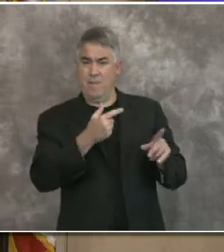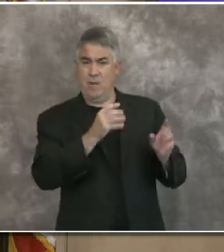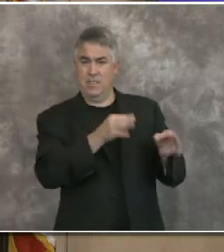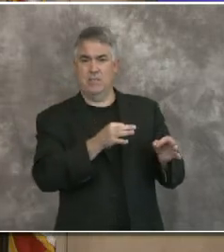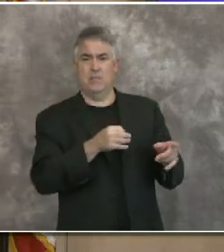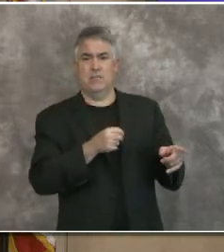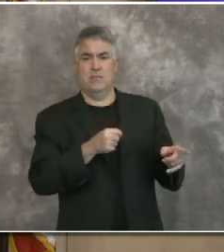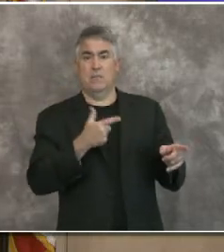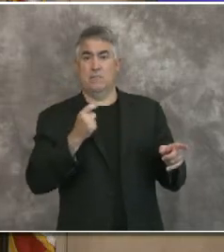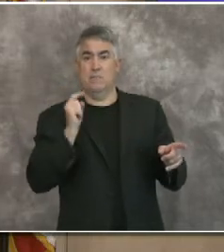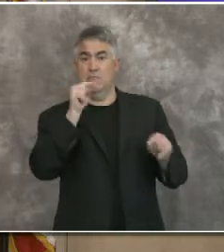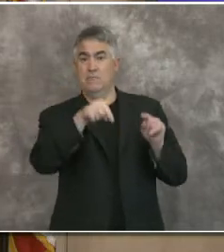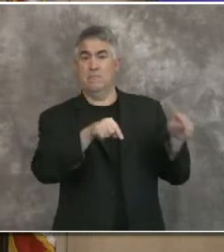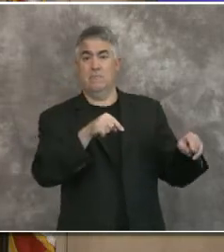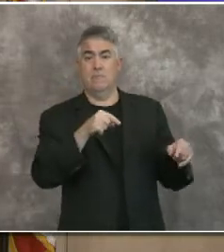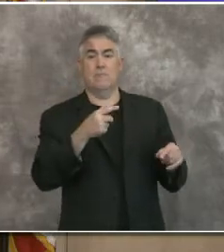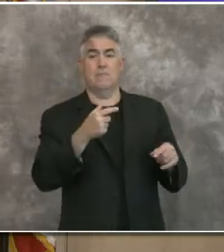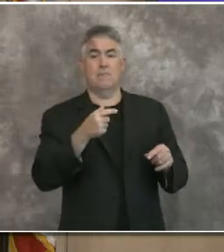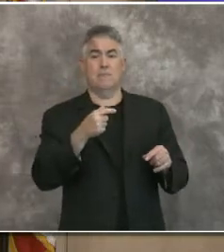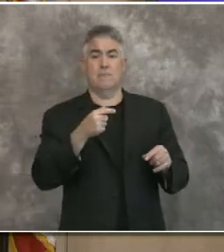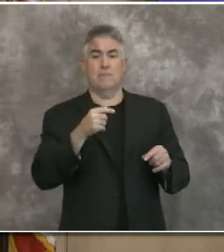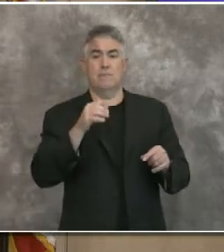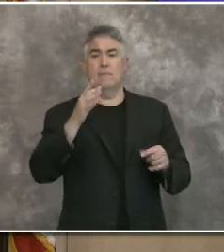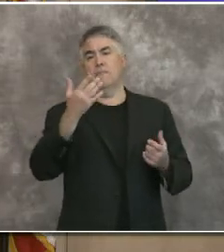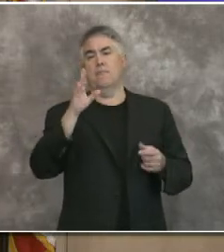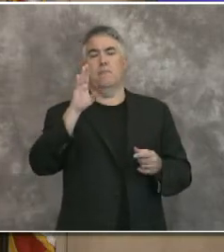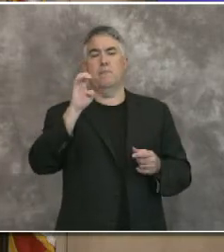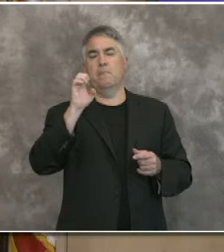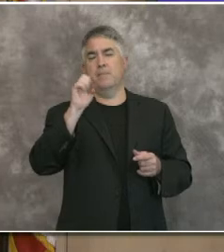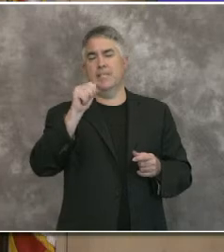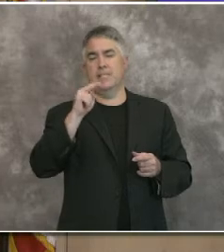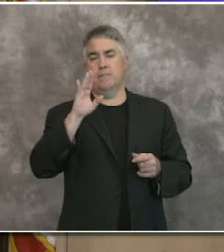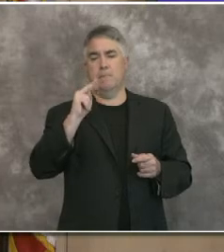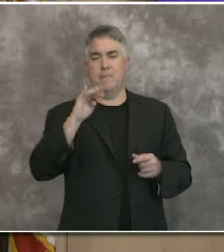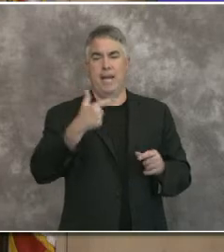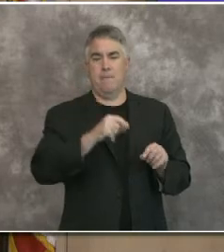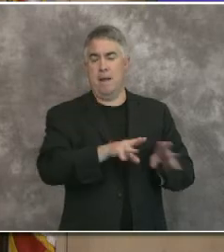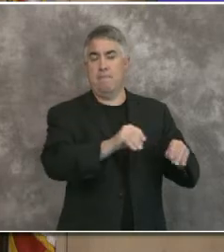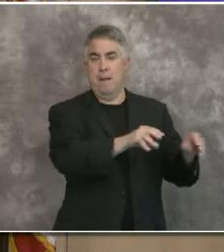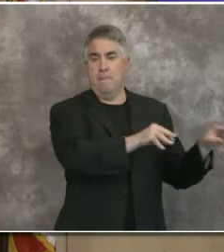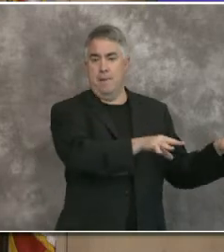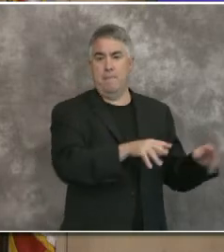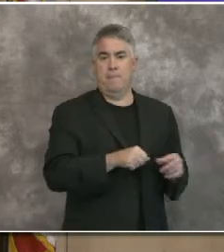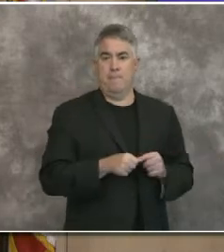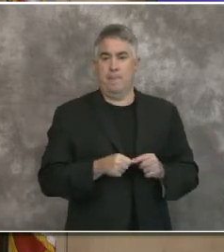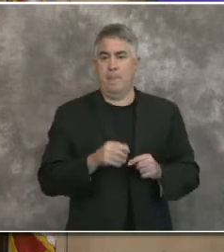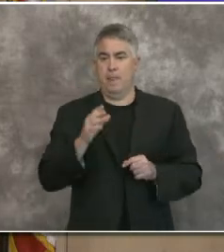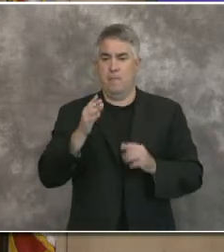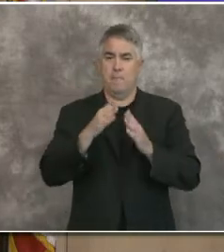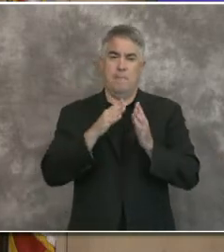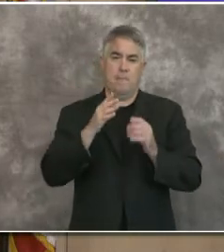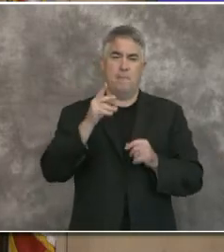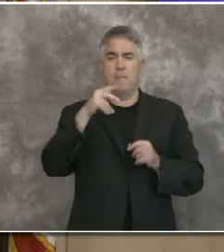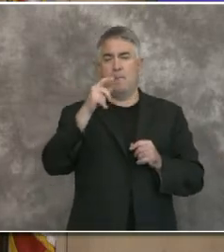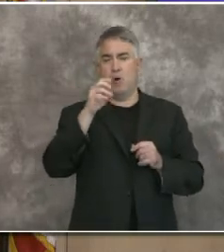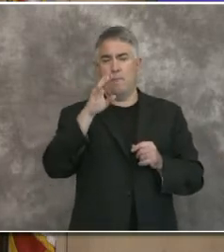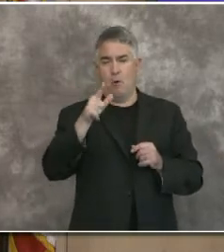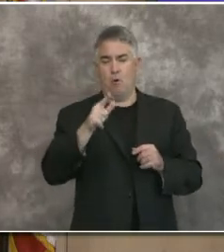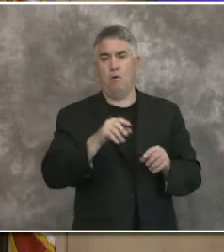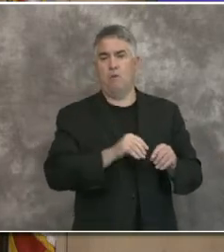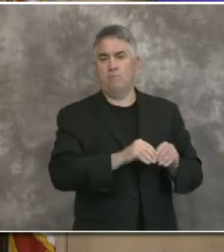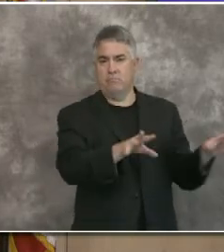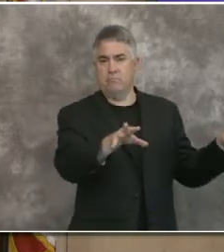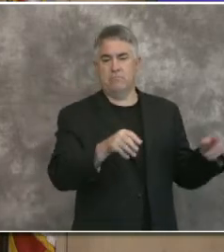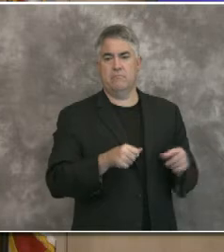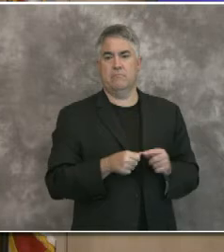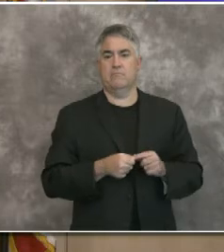not rubber, bean bags or pepper ball, that the porch of the La Mesa Police